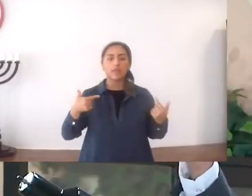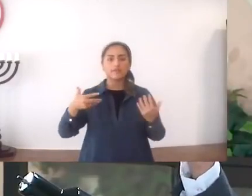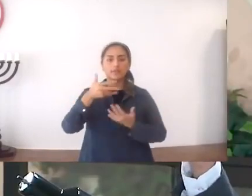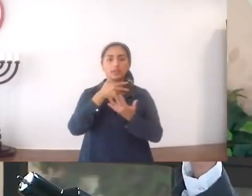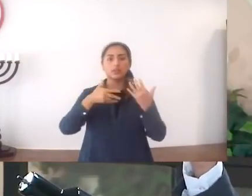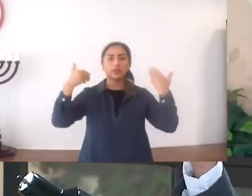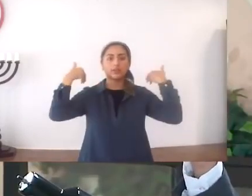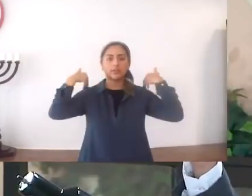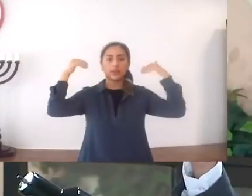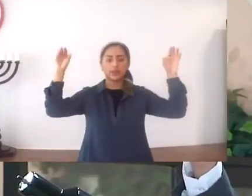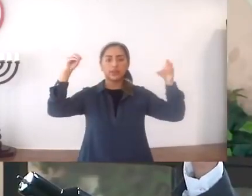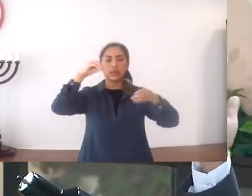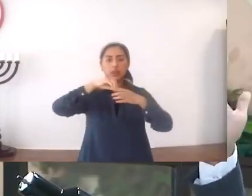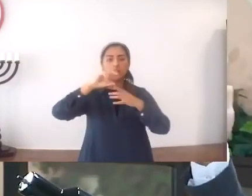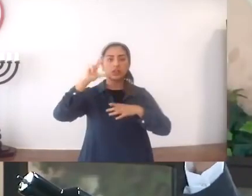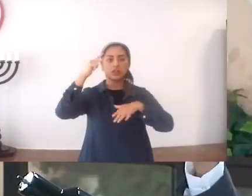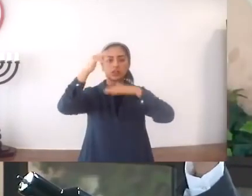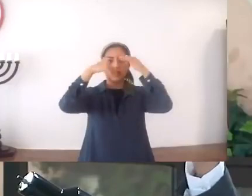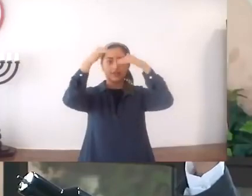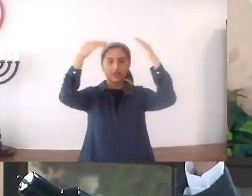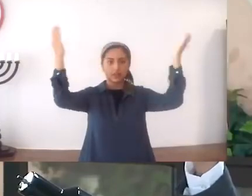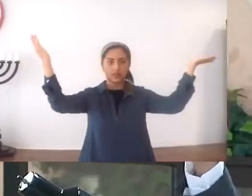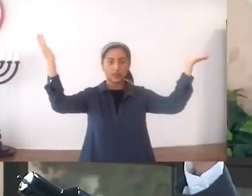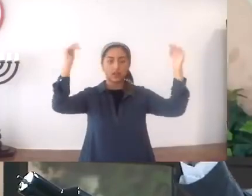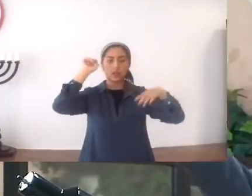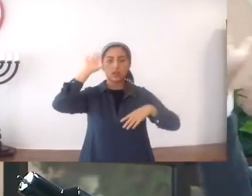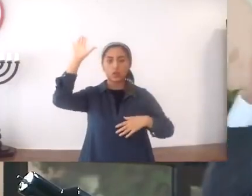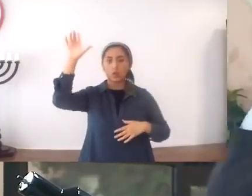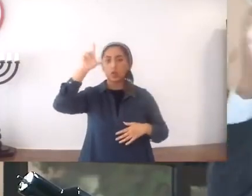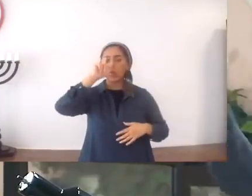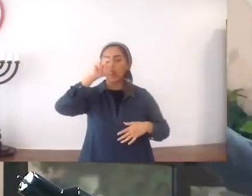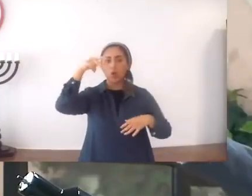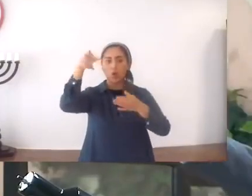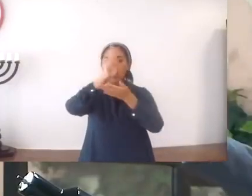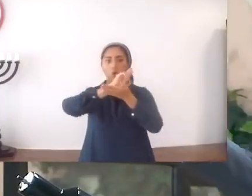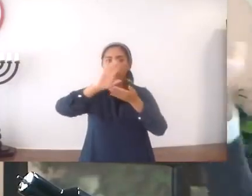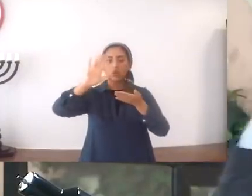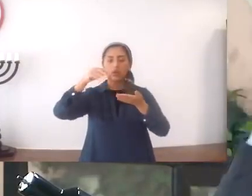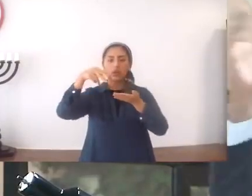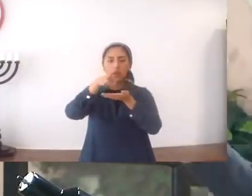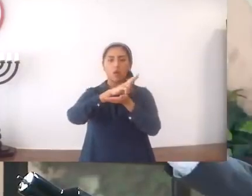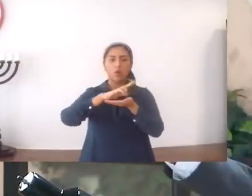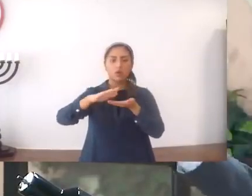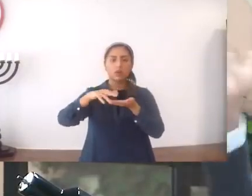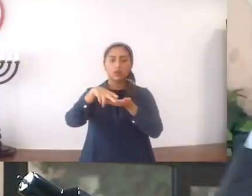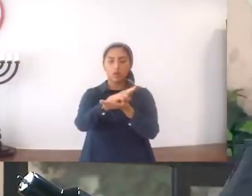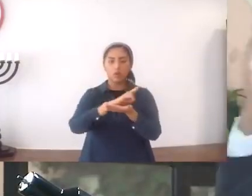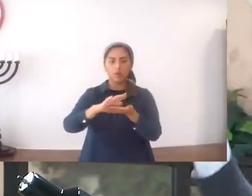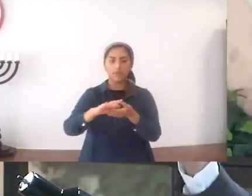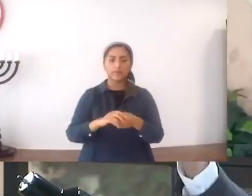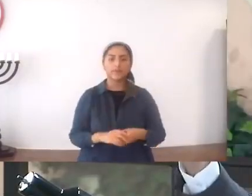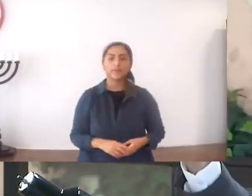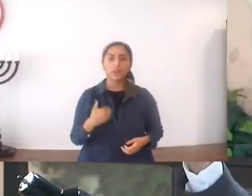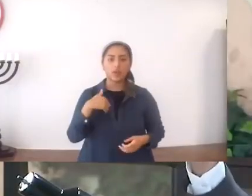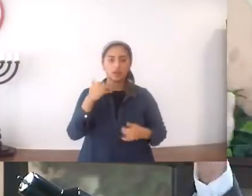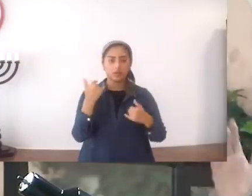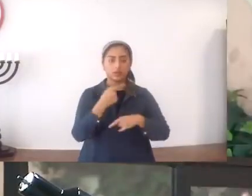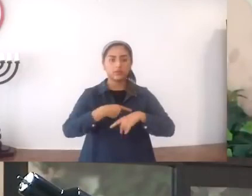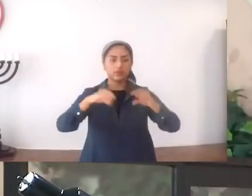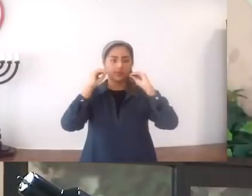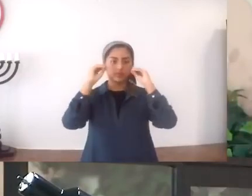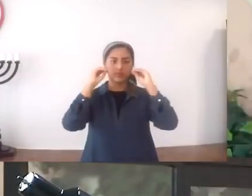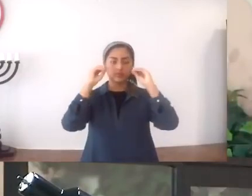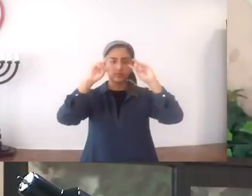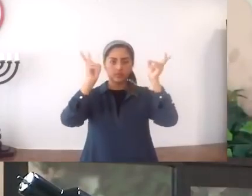habitas entre los querubines, You that live in en el between the tercer cherubims cielo. in the third Tú heaven. que eres Kadosh, You that you are Kadosh. Kadosh, Kadosh. Kadosh. Kadosh.